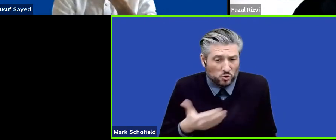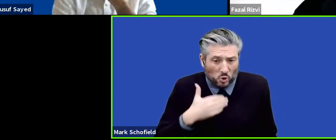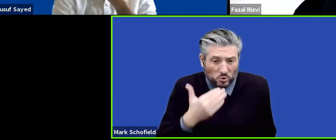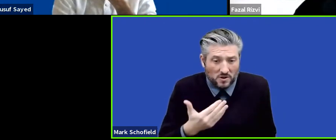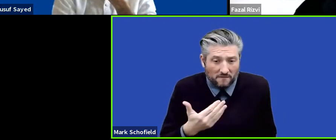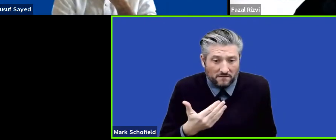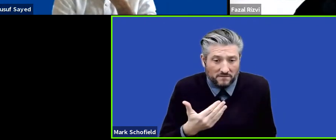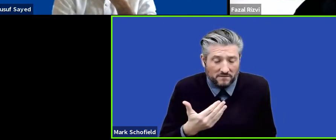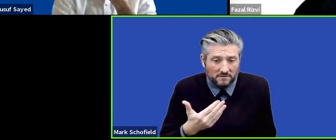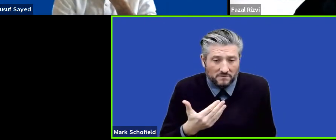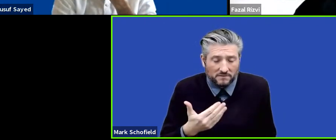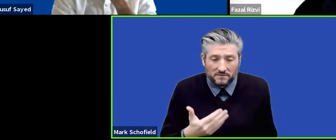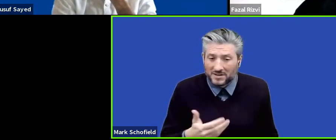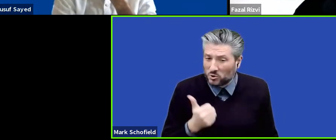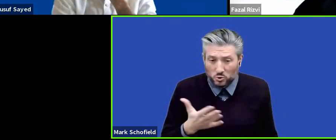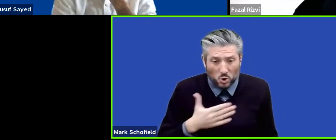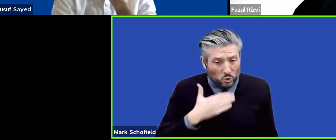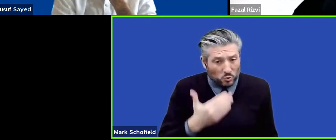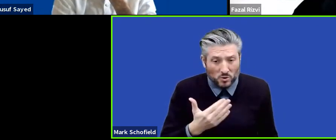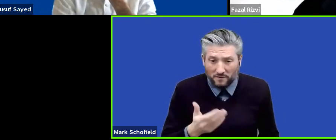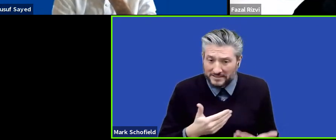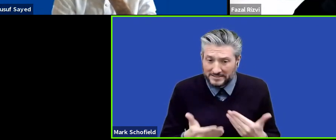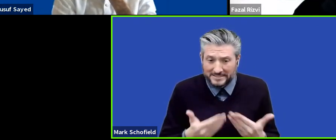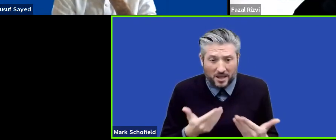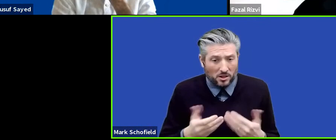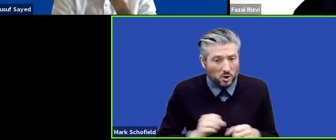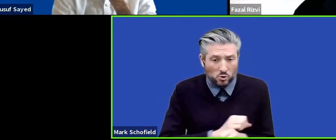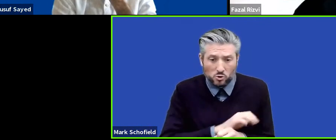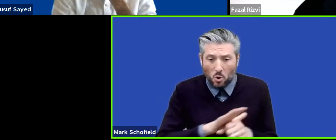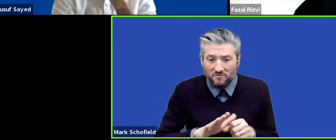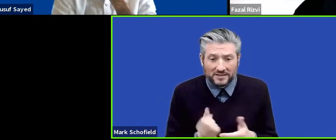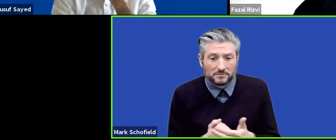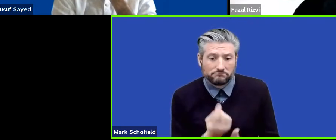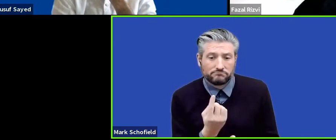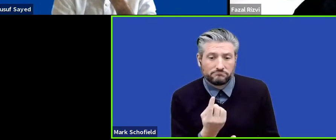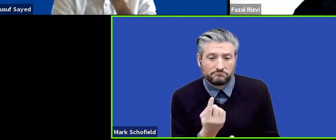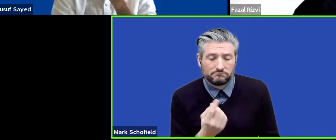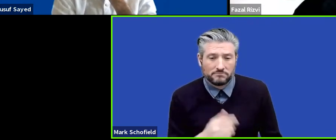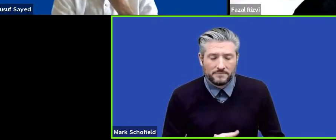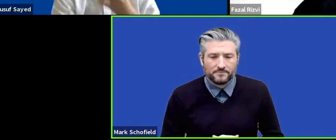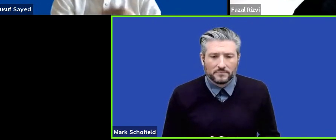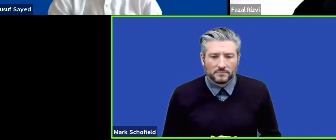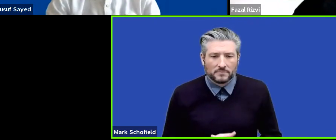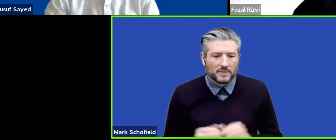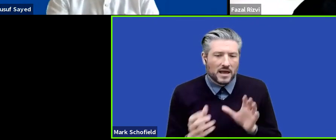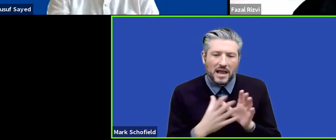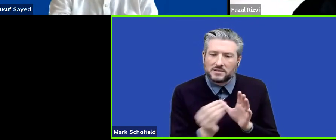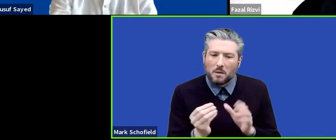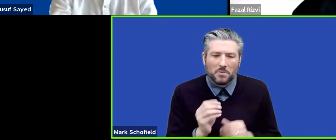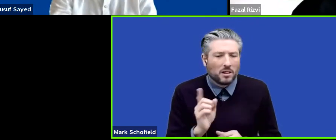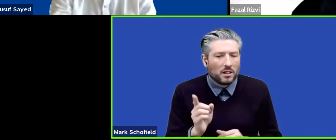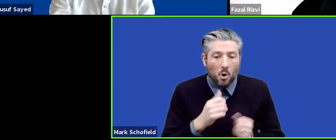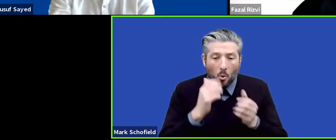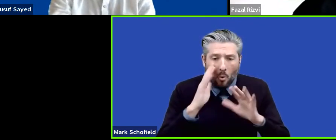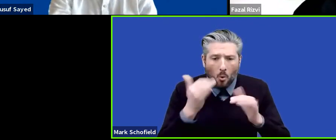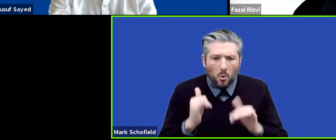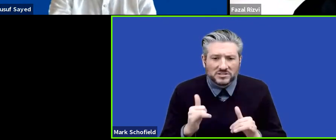insufficient in dealing with the crisis. The audit culture, for example, that has become more and more